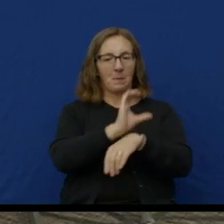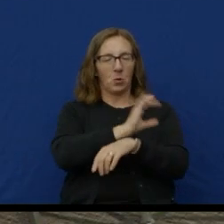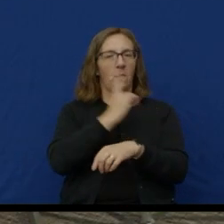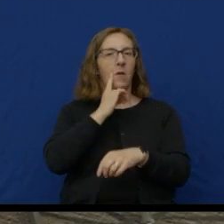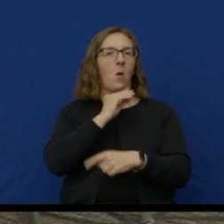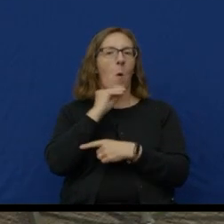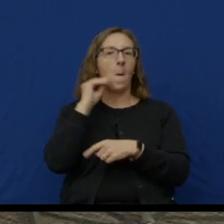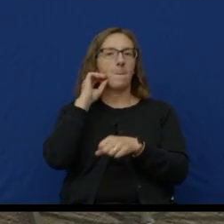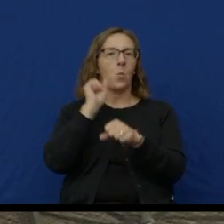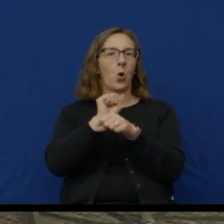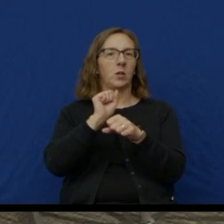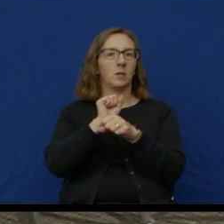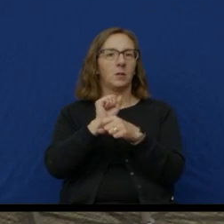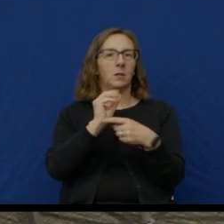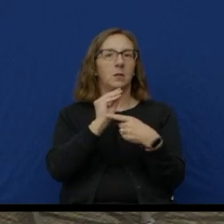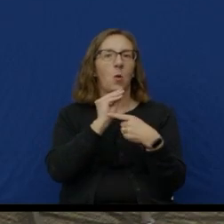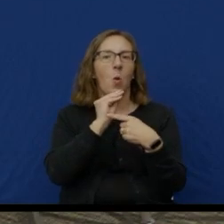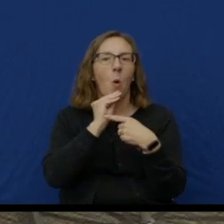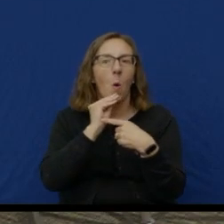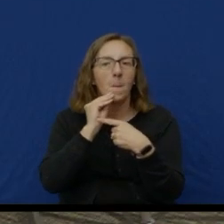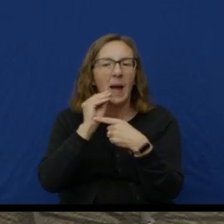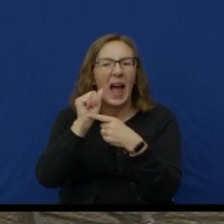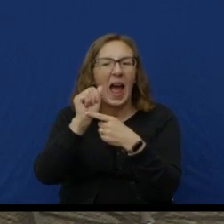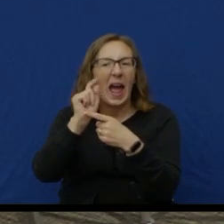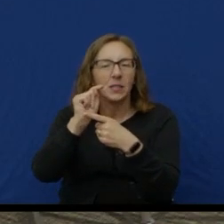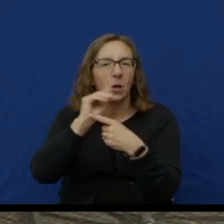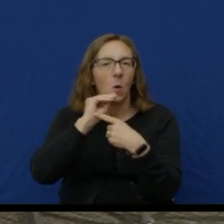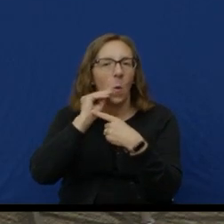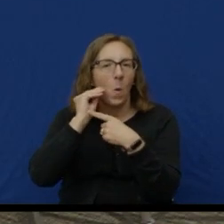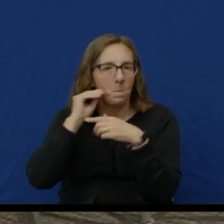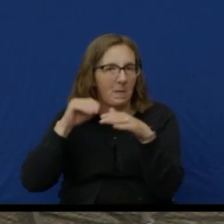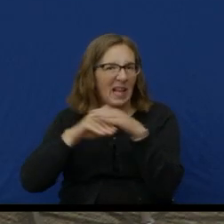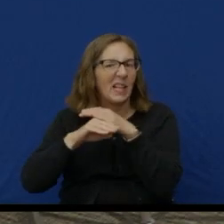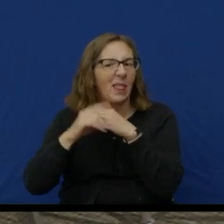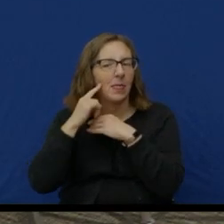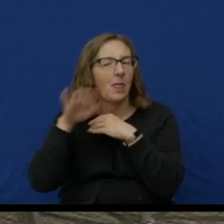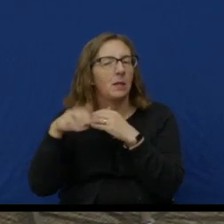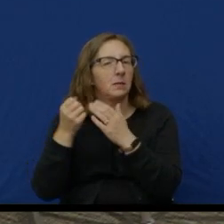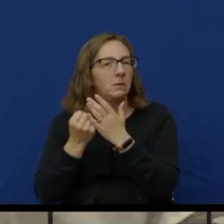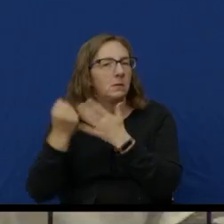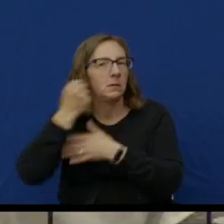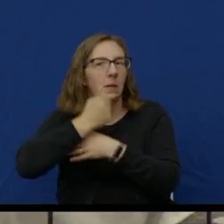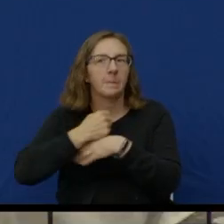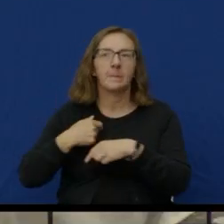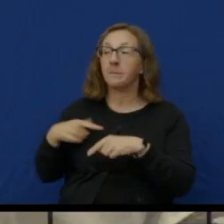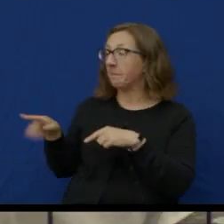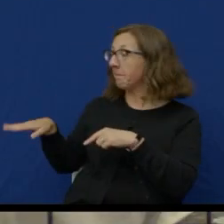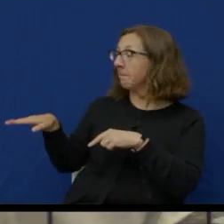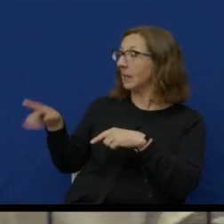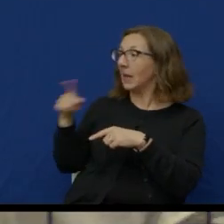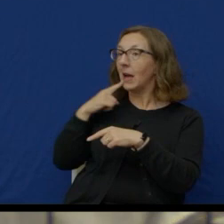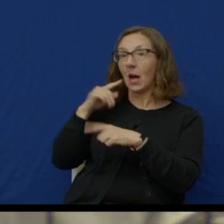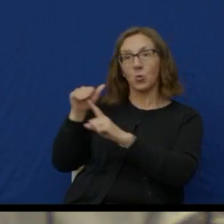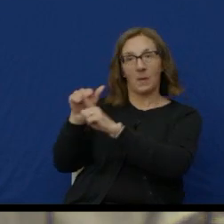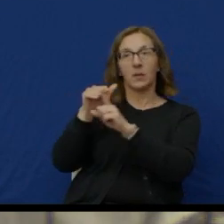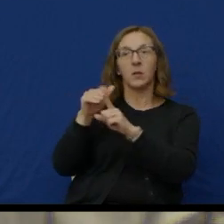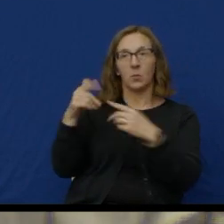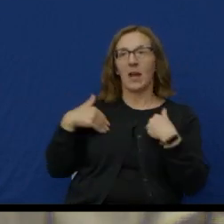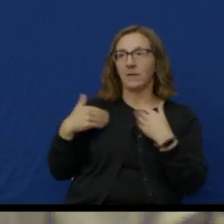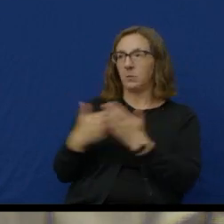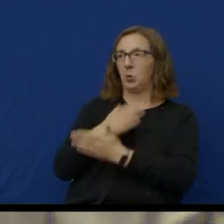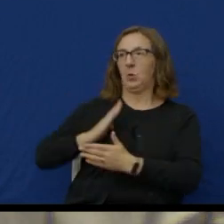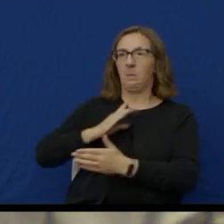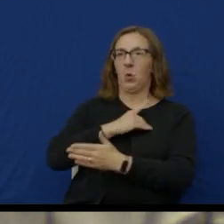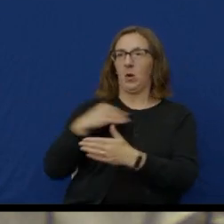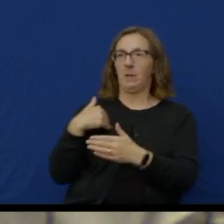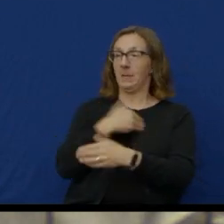so at-home access, I think, is what I want to just have a little bit of a conversation about. Well, let me hit on a couple pieces of that. I do want to remind, we have some new board members, that